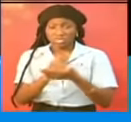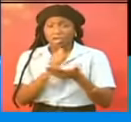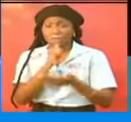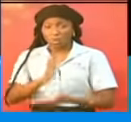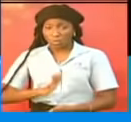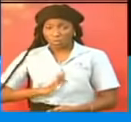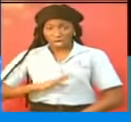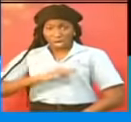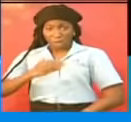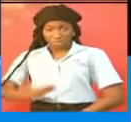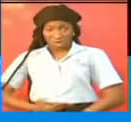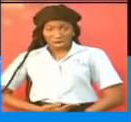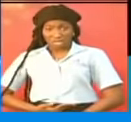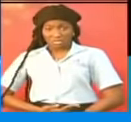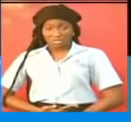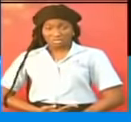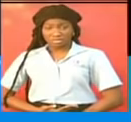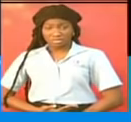who